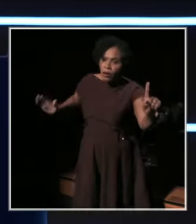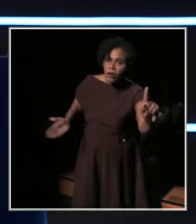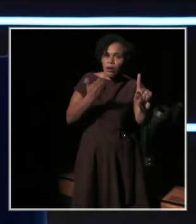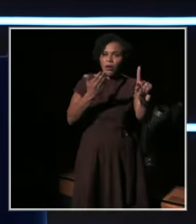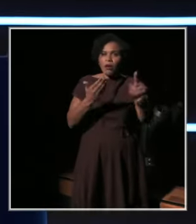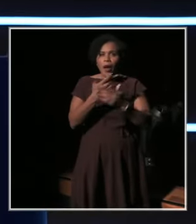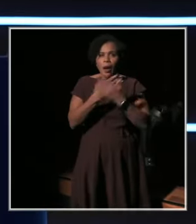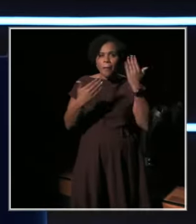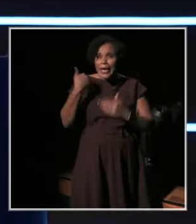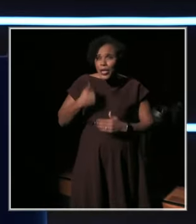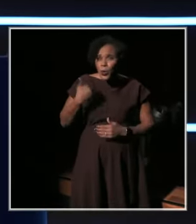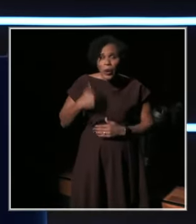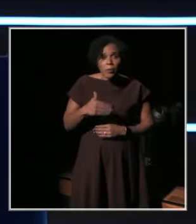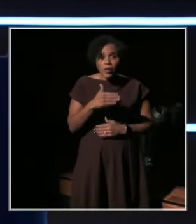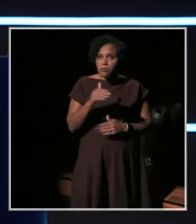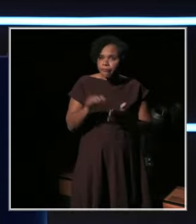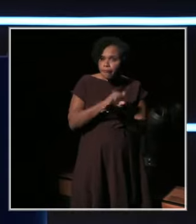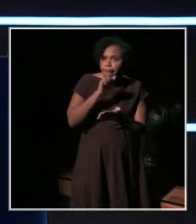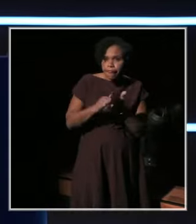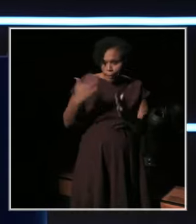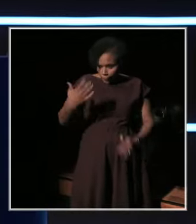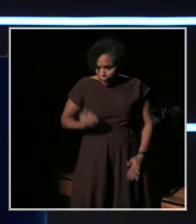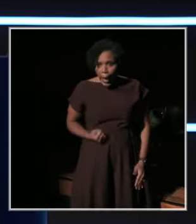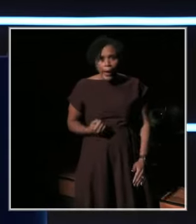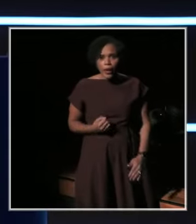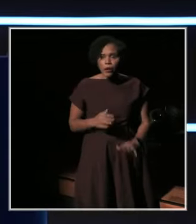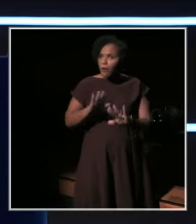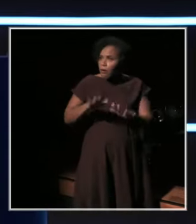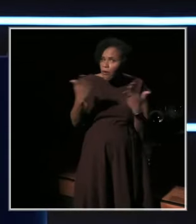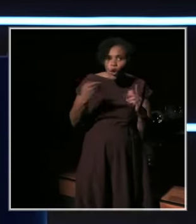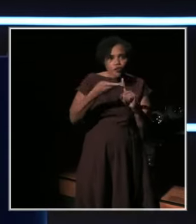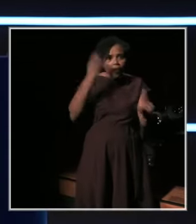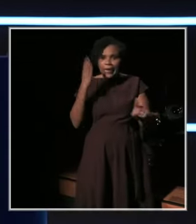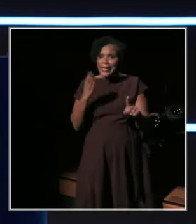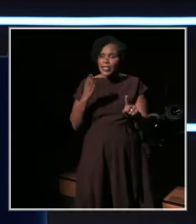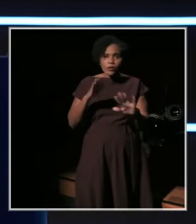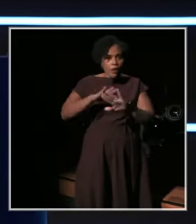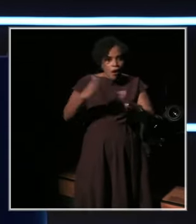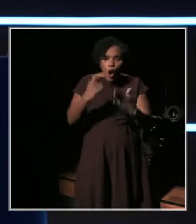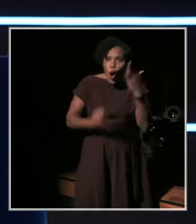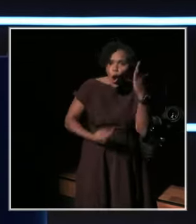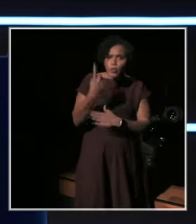pay, recognition, or opportunities they deserve.